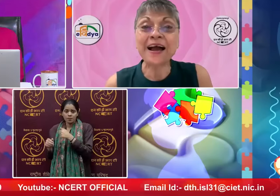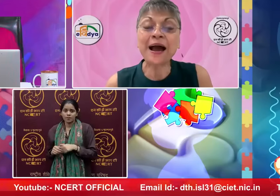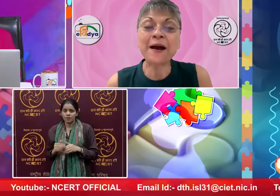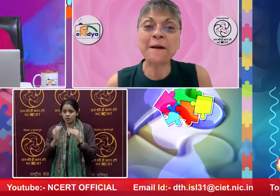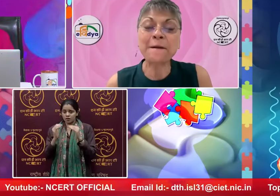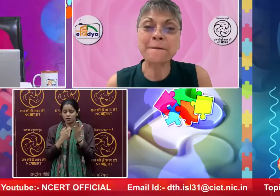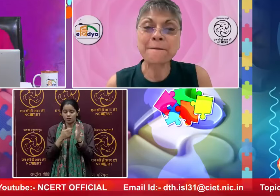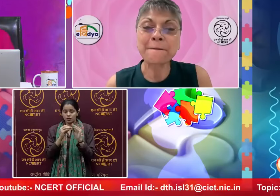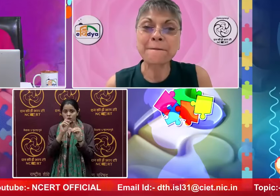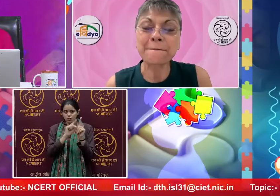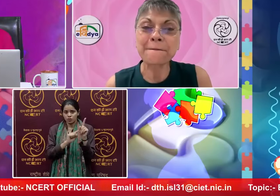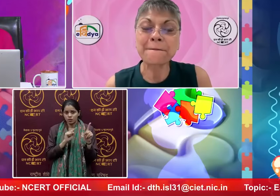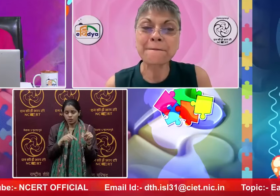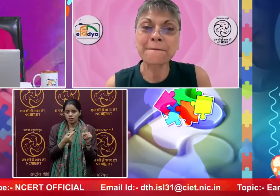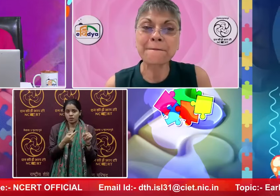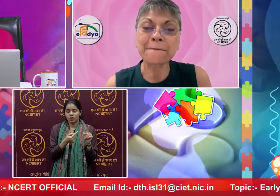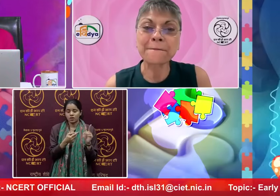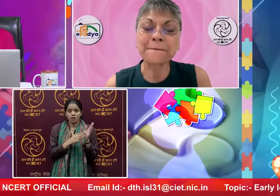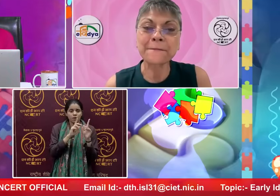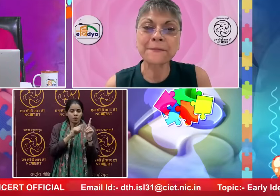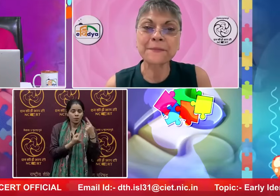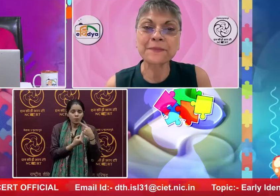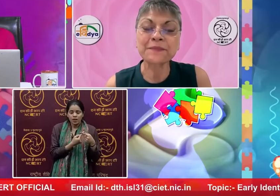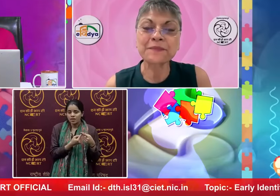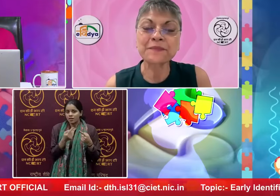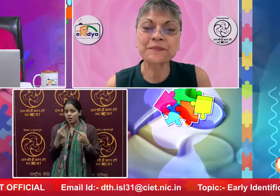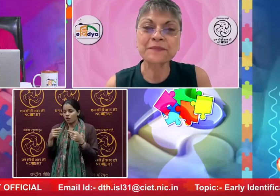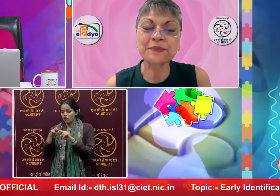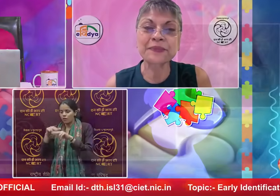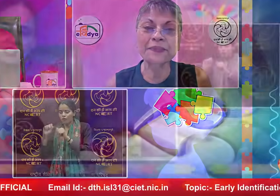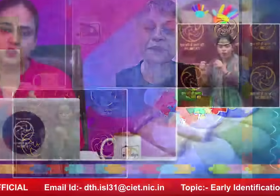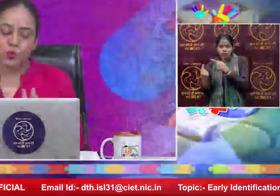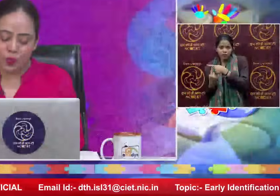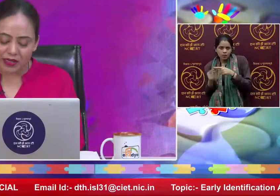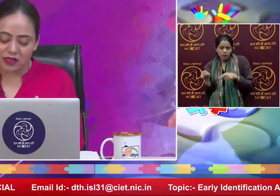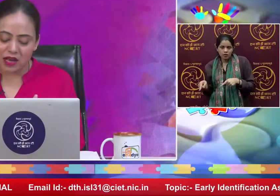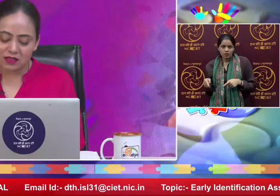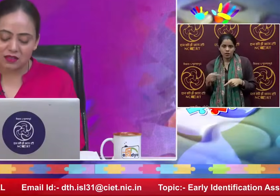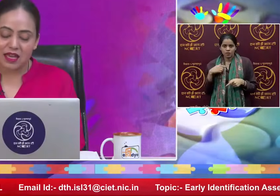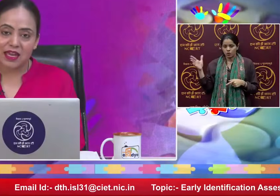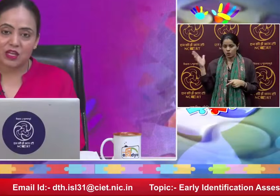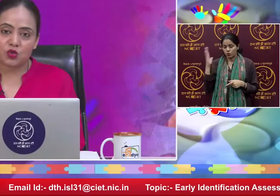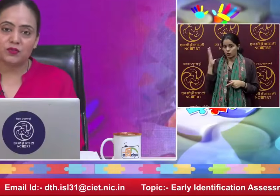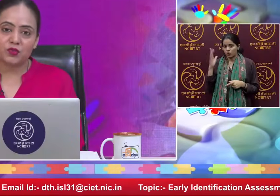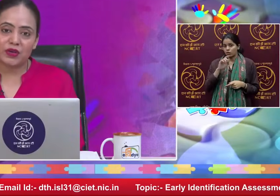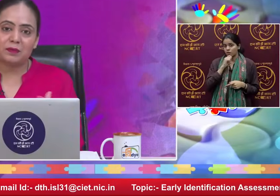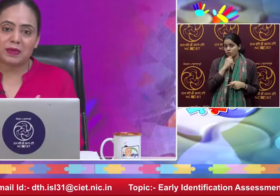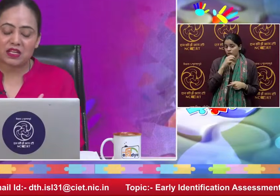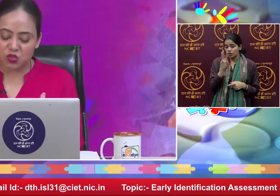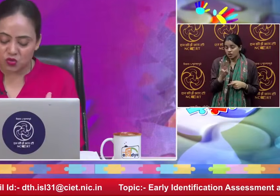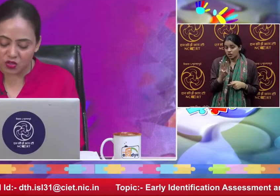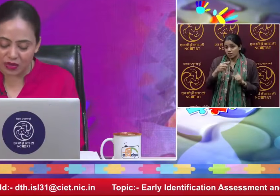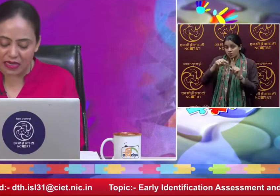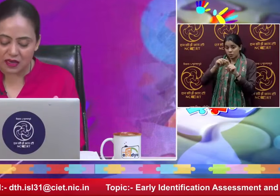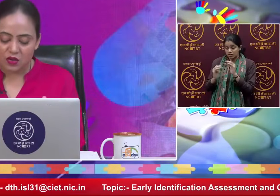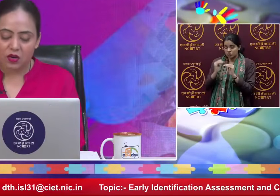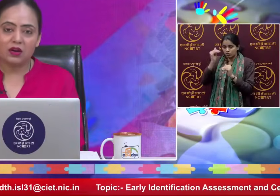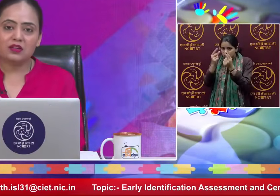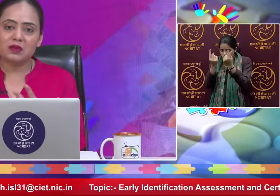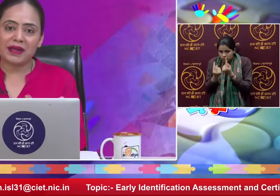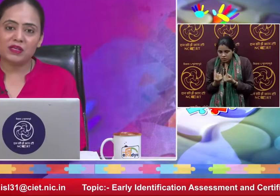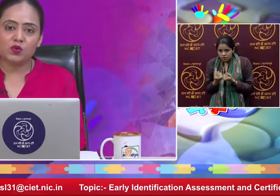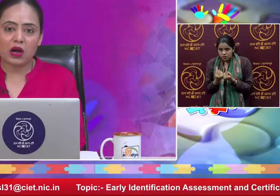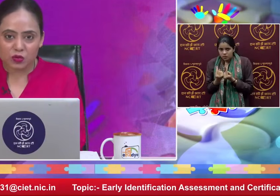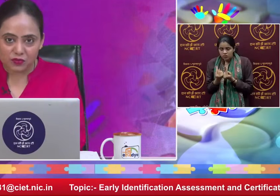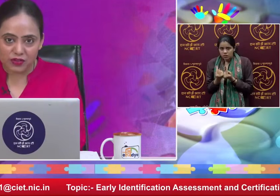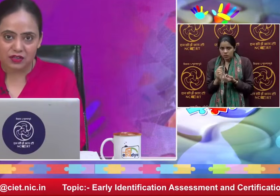Ruby, ma'am, there is a myth or a fact thing Yeah, for many you also. Do we need to wait until the age of 3+ to screen, or